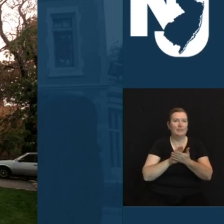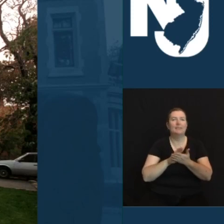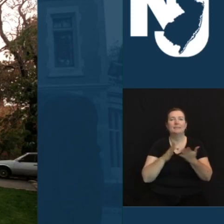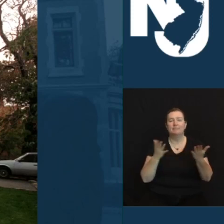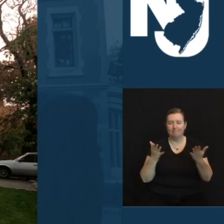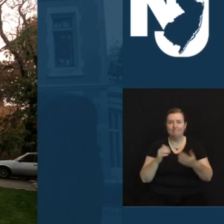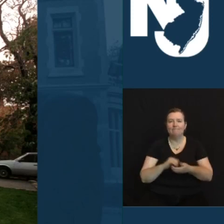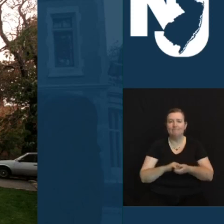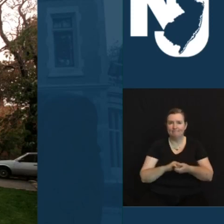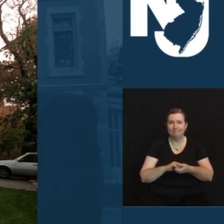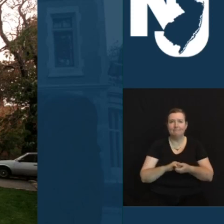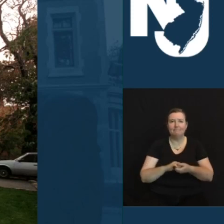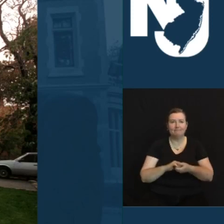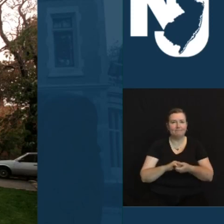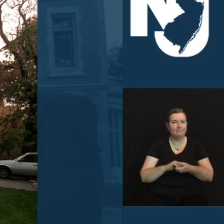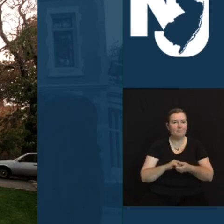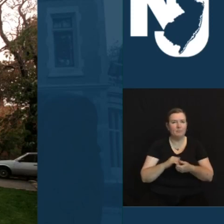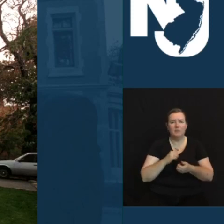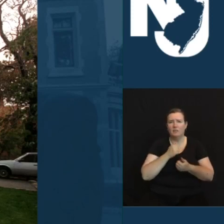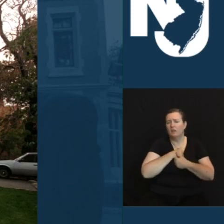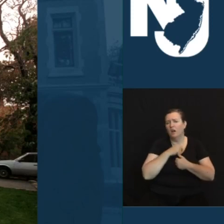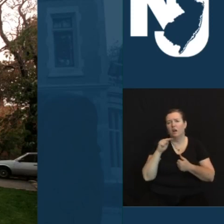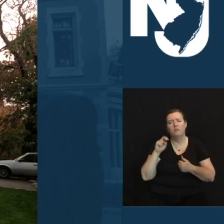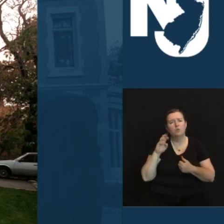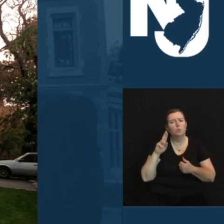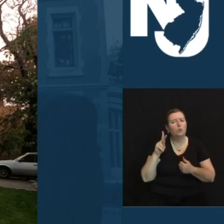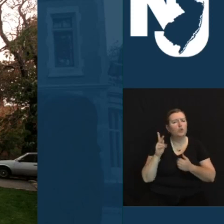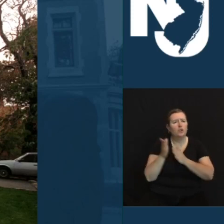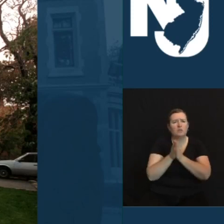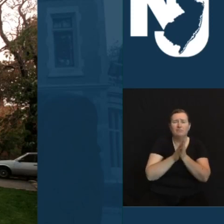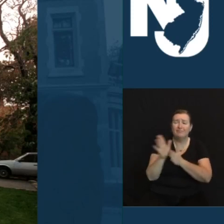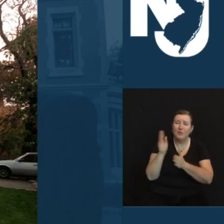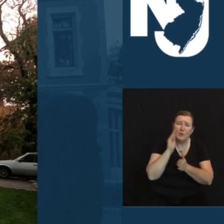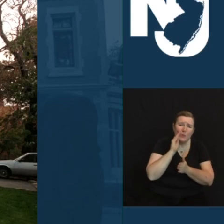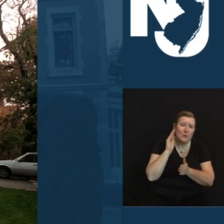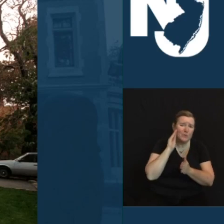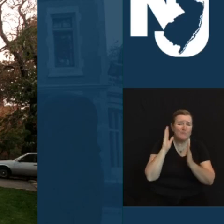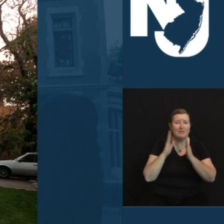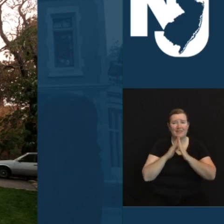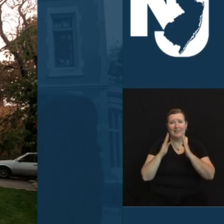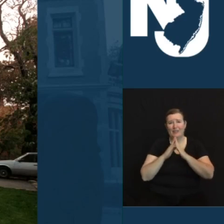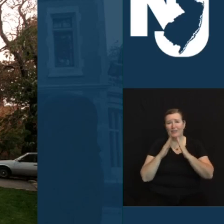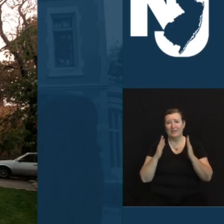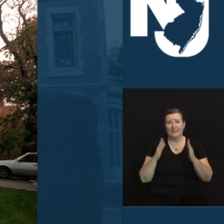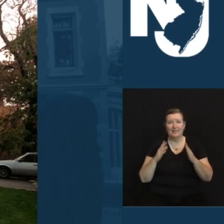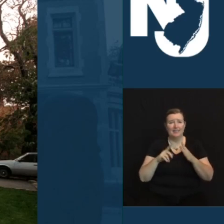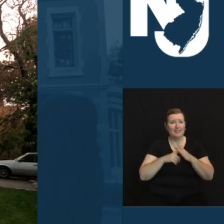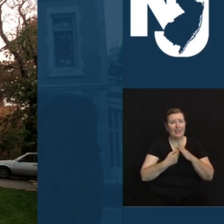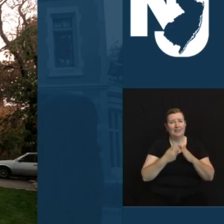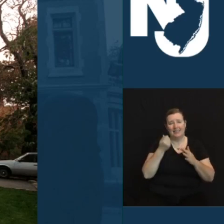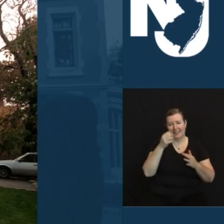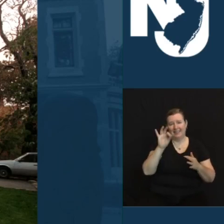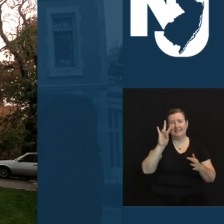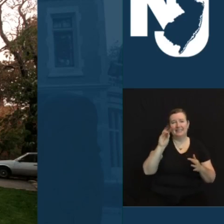gave up on his native Newark. He showed his passion for his hometown in 1970, when in the wake of the